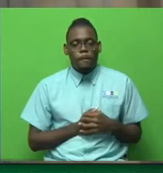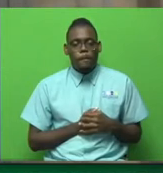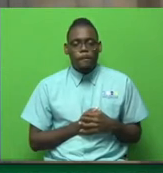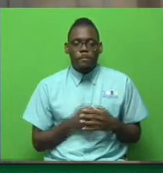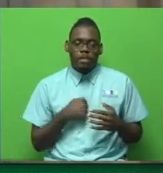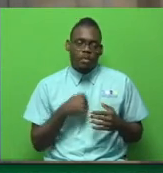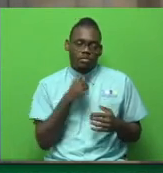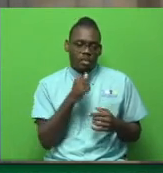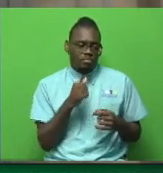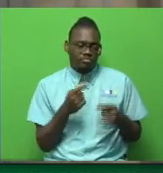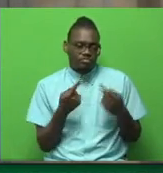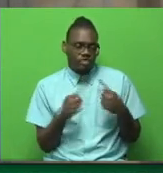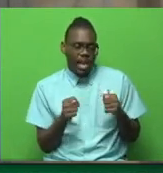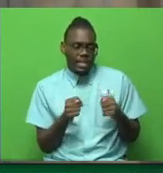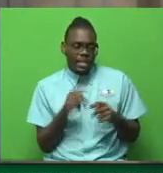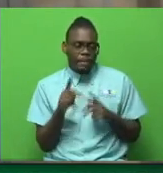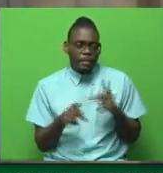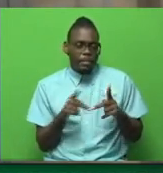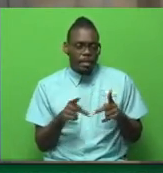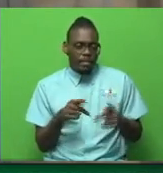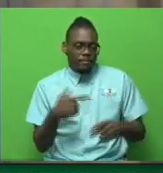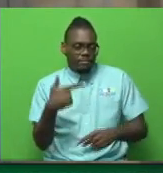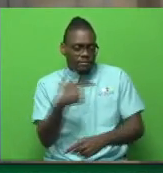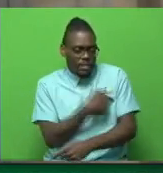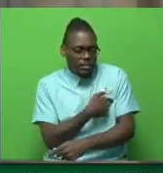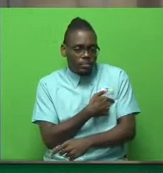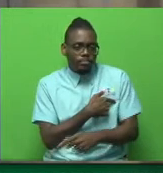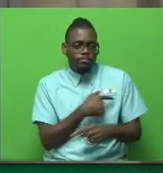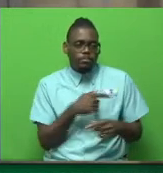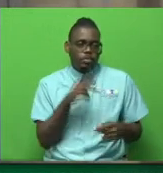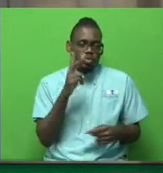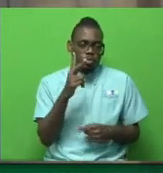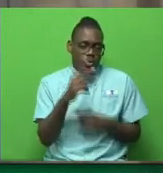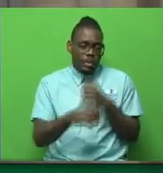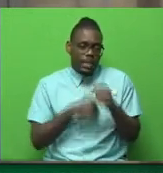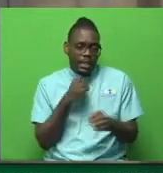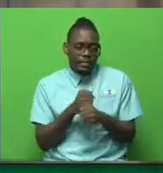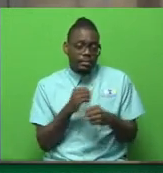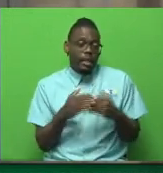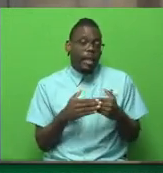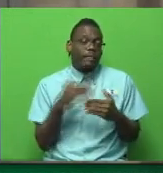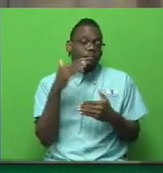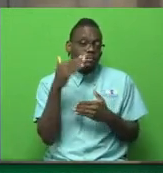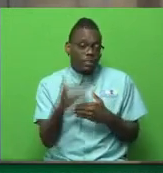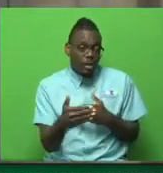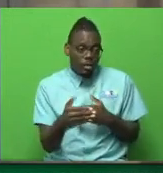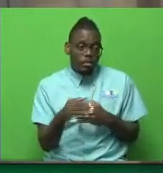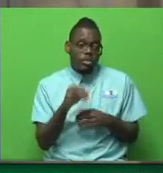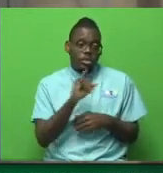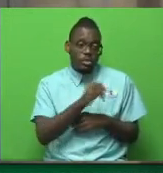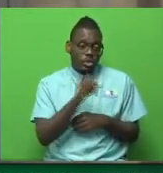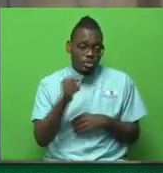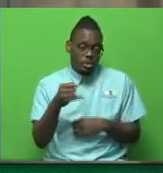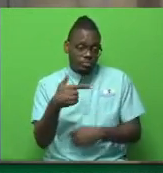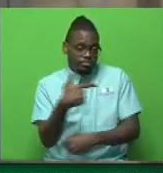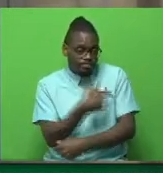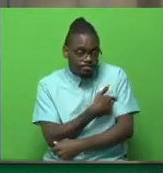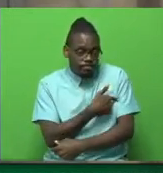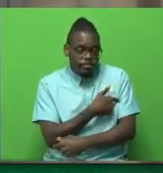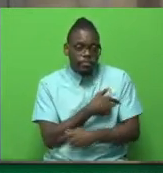but I would say it now two years after and this vaccine has been in our Muse by millions of